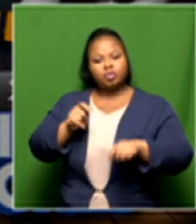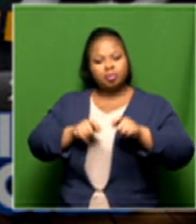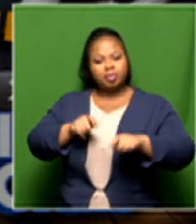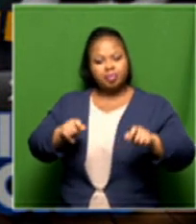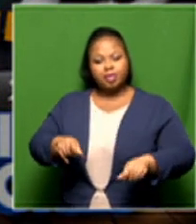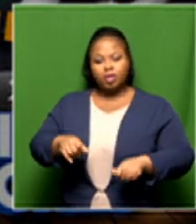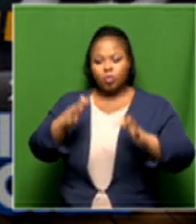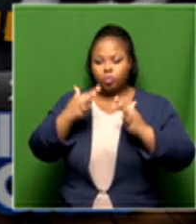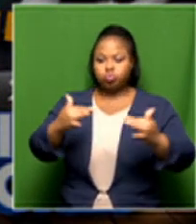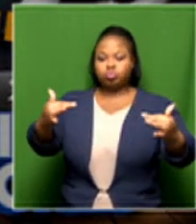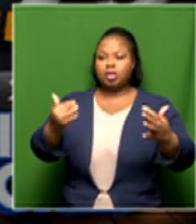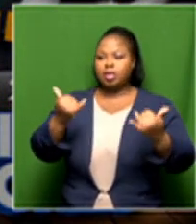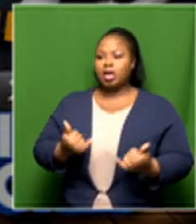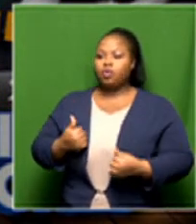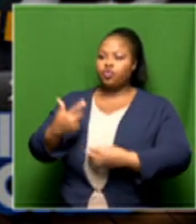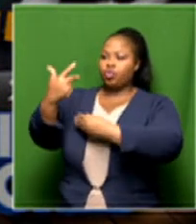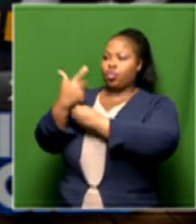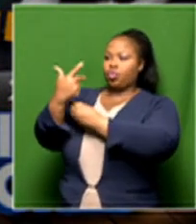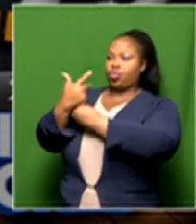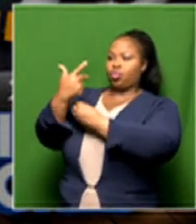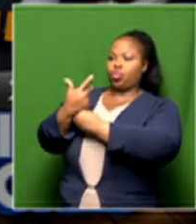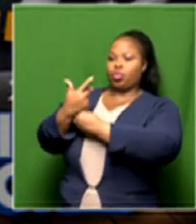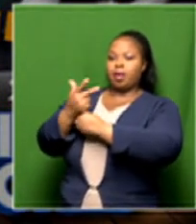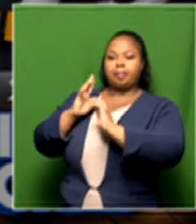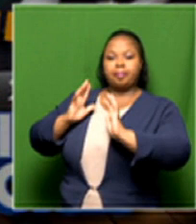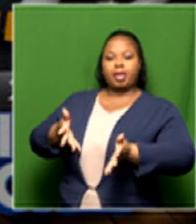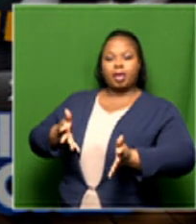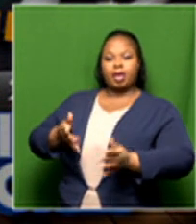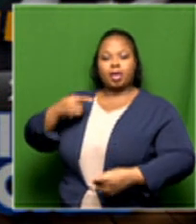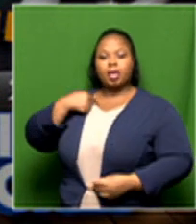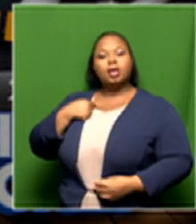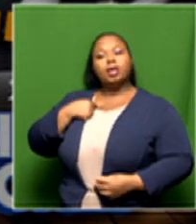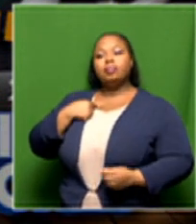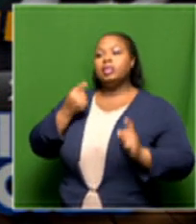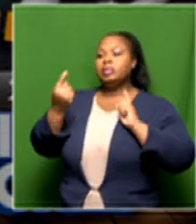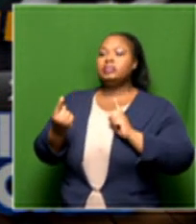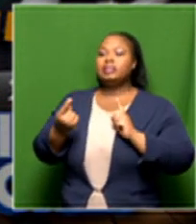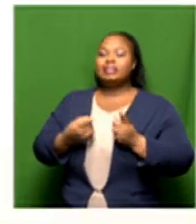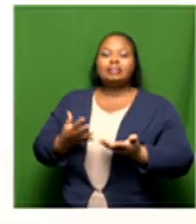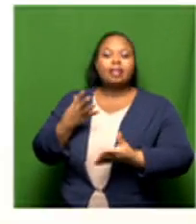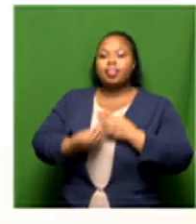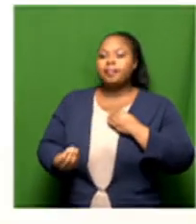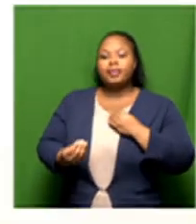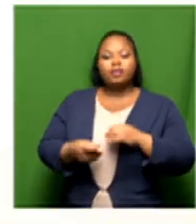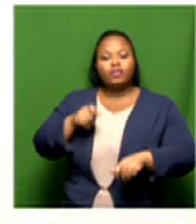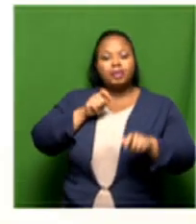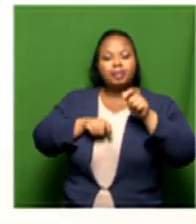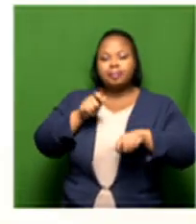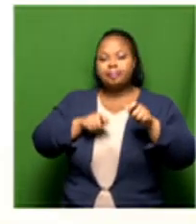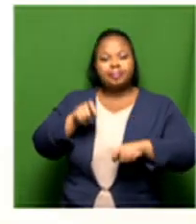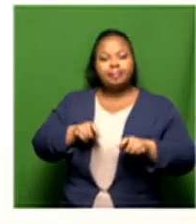that are in front of you. Now you're all of a sudden performing to a camera lens, and you're just missing that